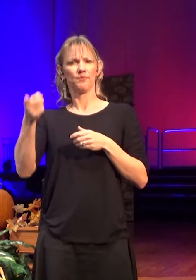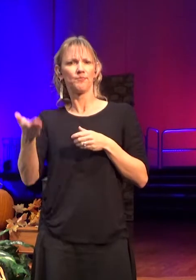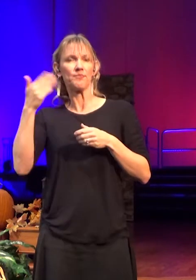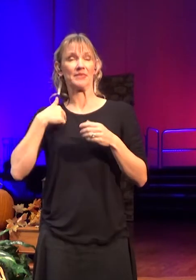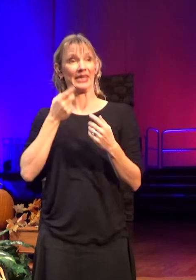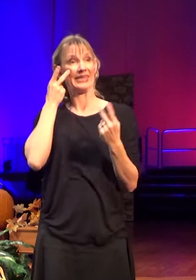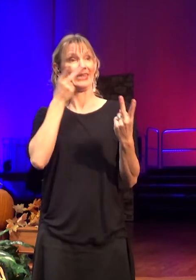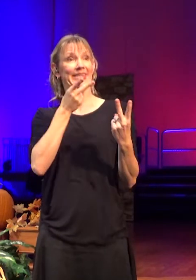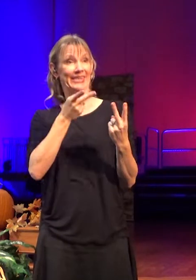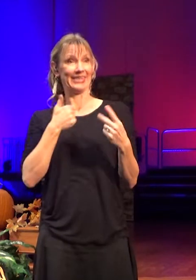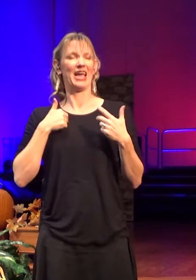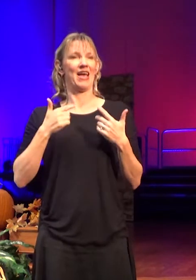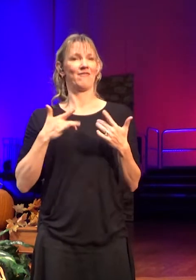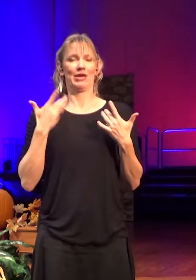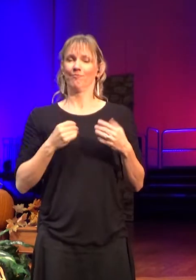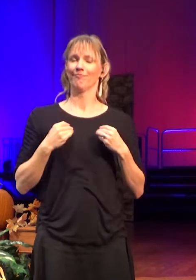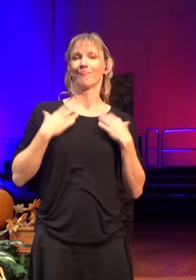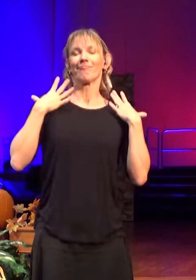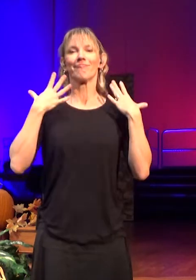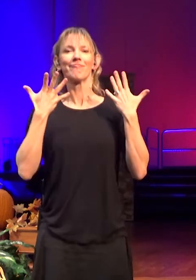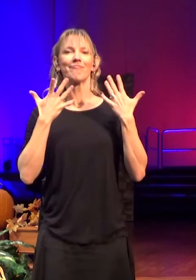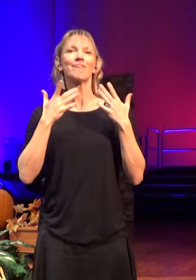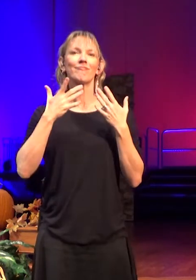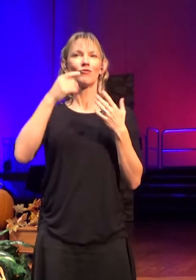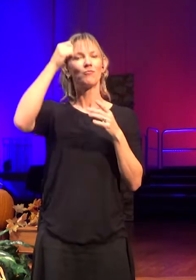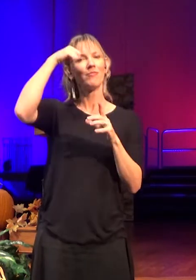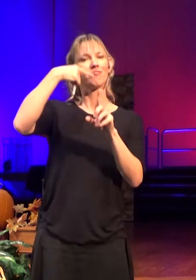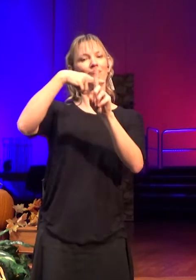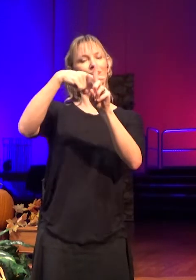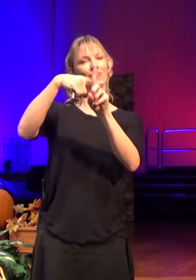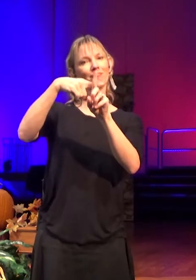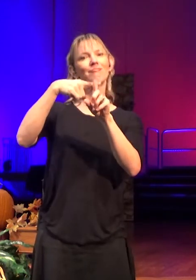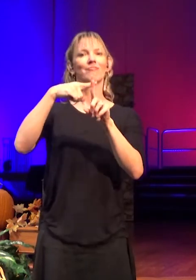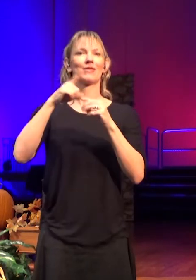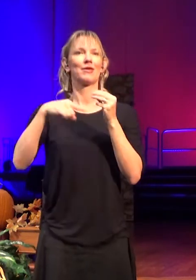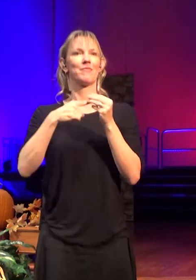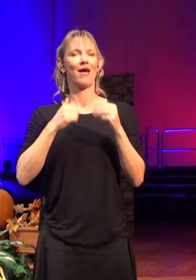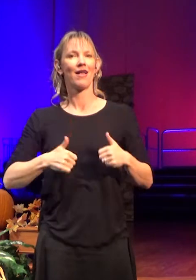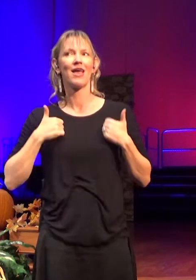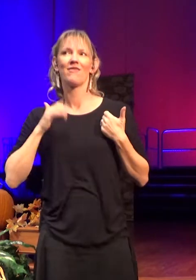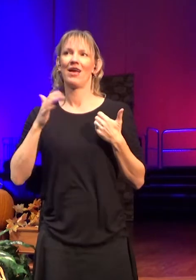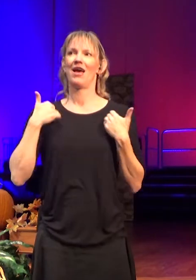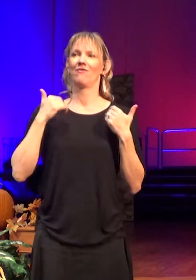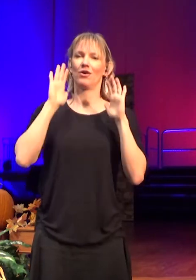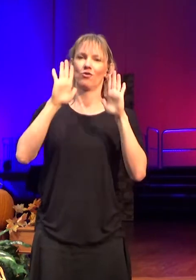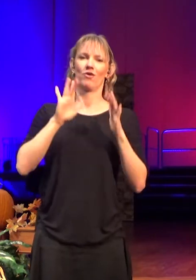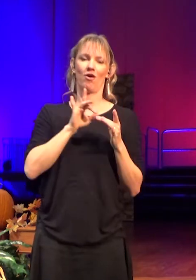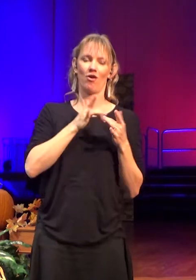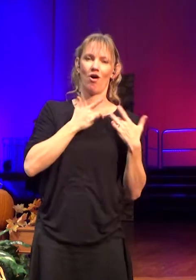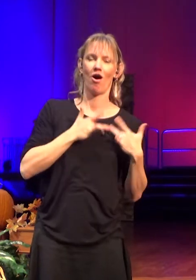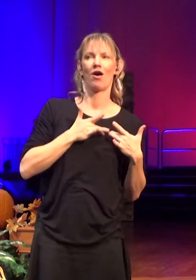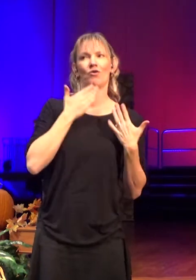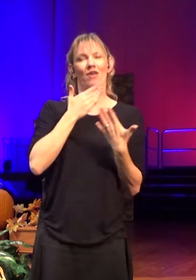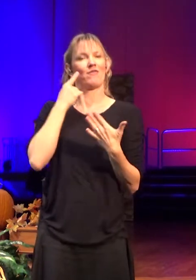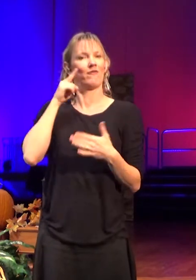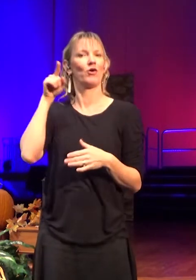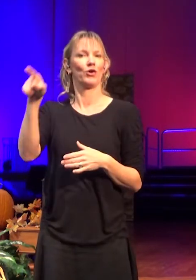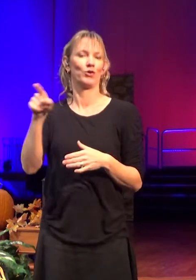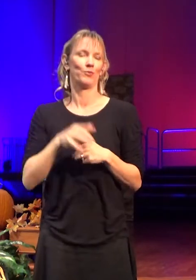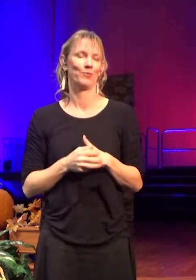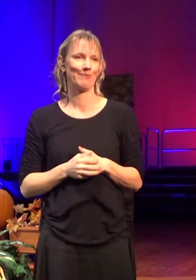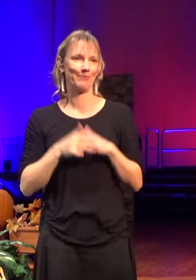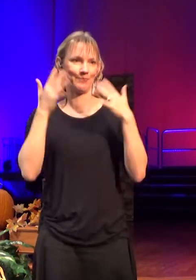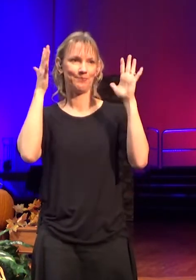such a hopefulness about you that whenever I see you, I'm uplifted, reminded to be optimistic about life and the universe. You're such a presence of heart, and so grateful for